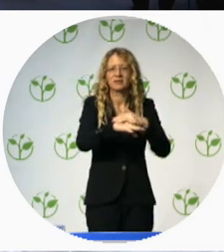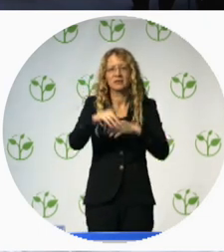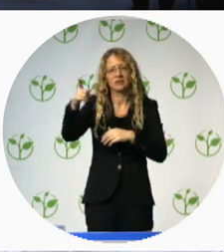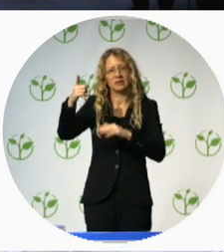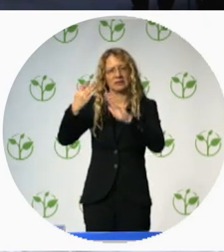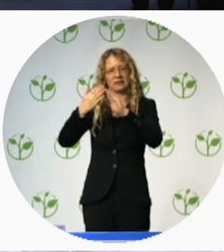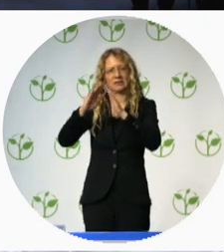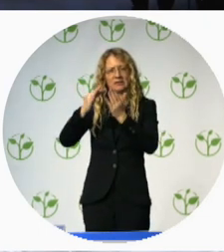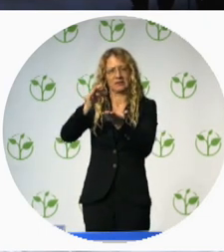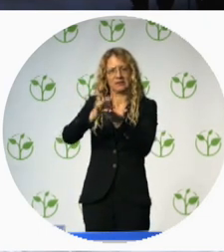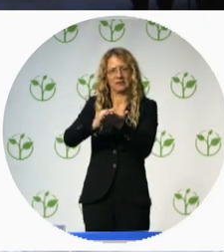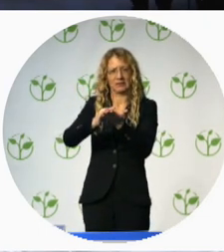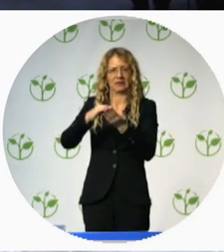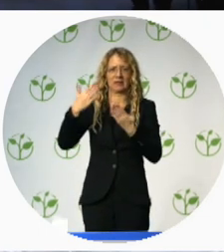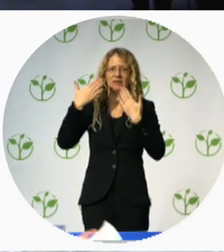with disabilities.